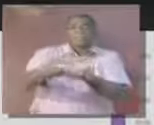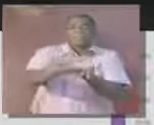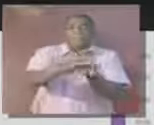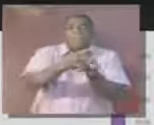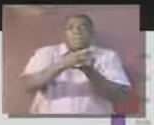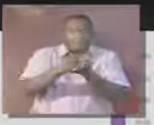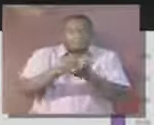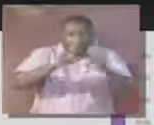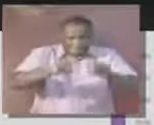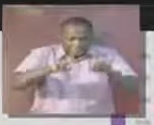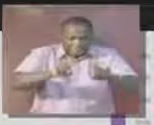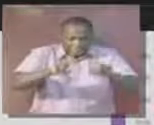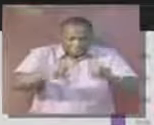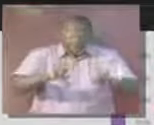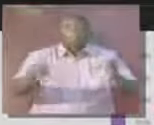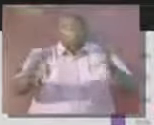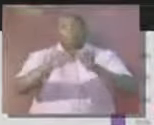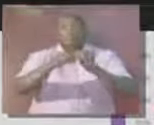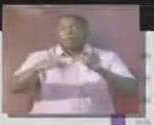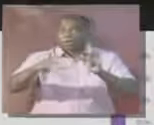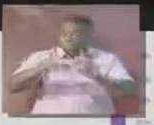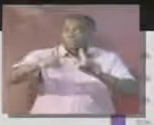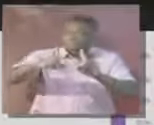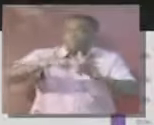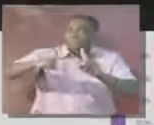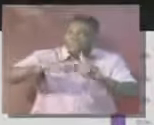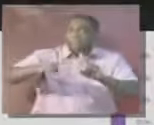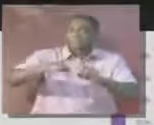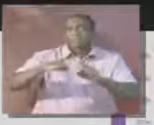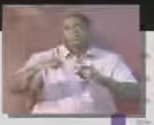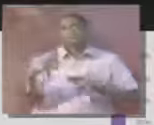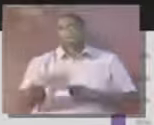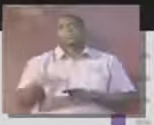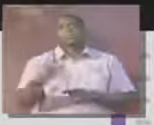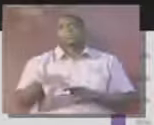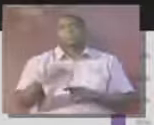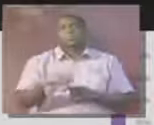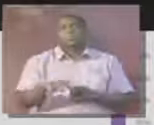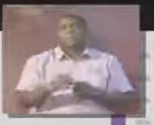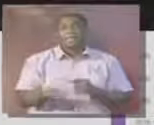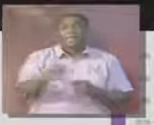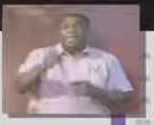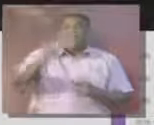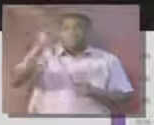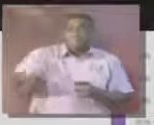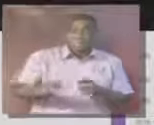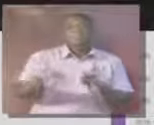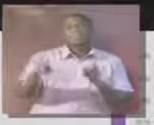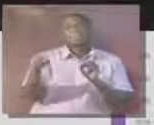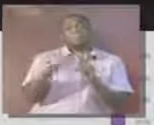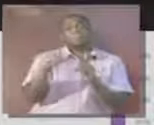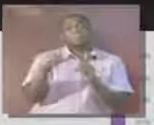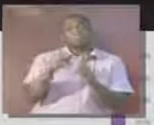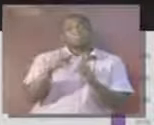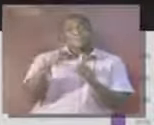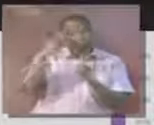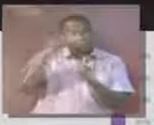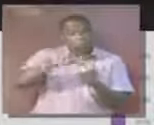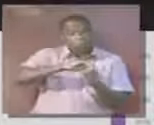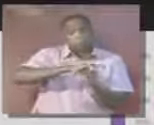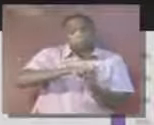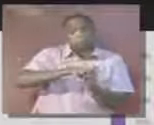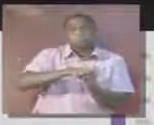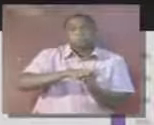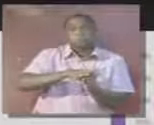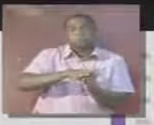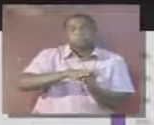positivity meaning out of every 100 samples we get, what percentage of those are positive for COVID-19. At